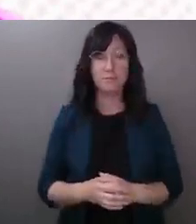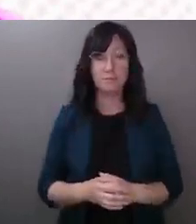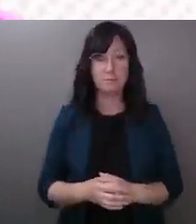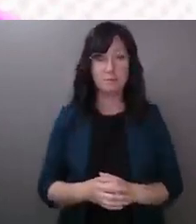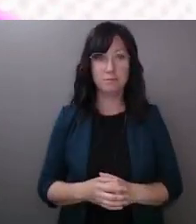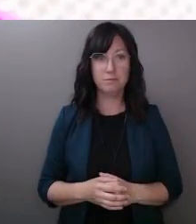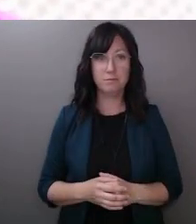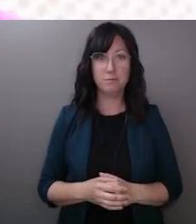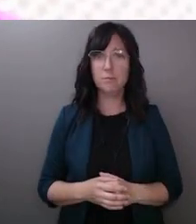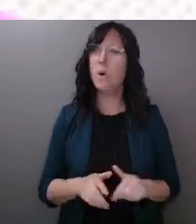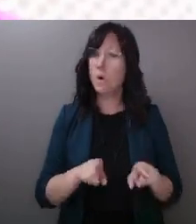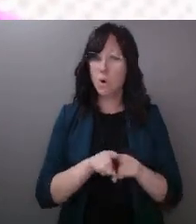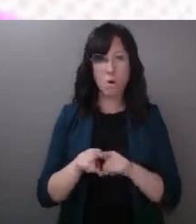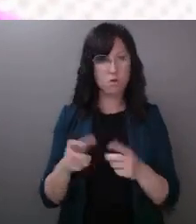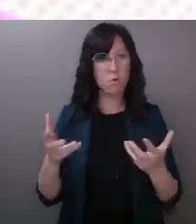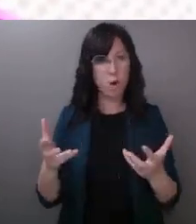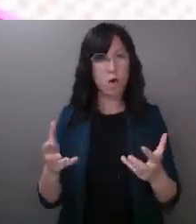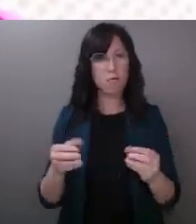to be more proactive.